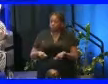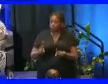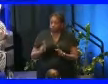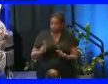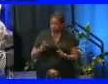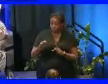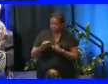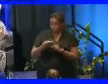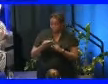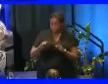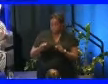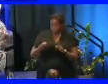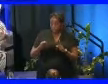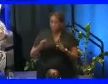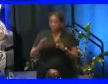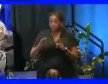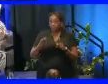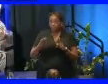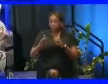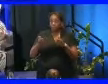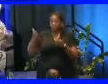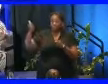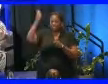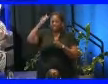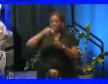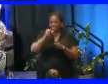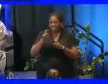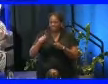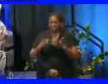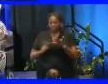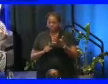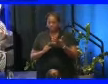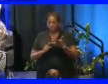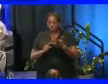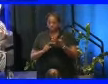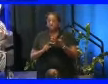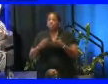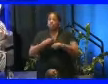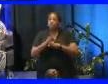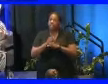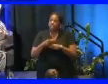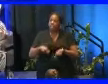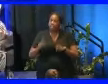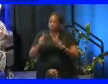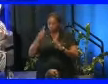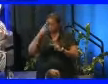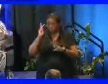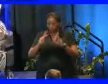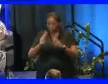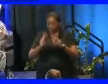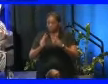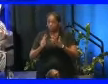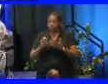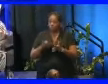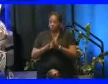opportunities from higher levels, not just entry levels, and I'm talking about employment positions, creating more opportunities for folks that